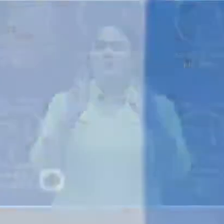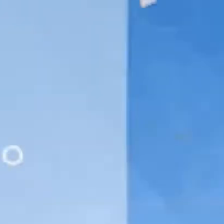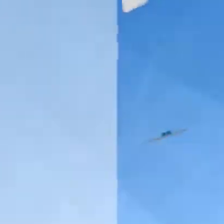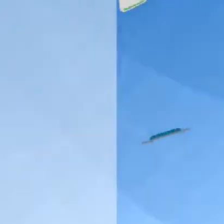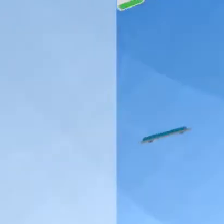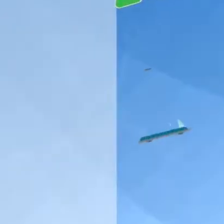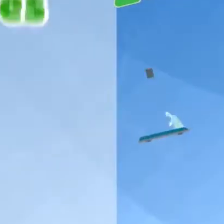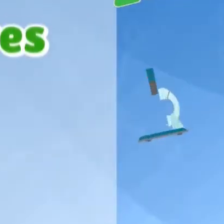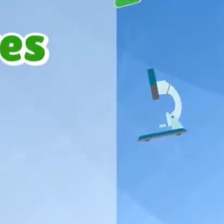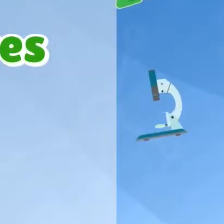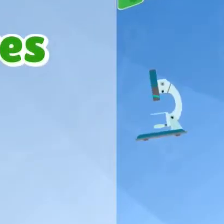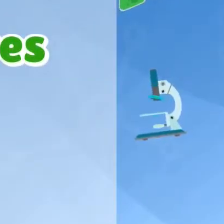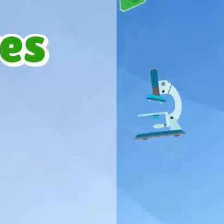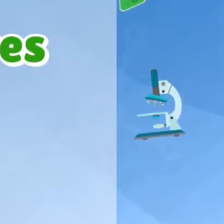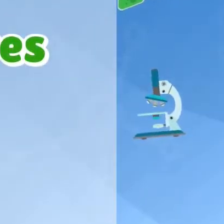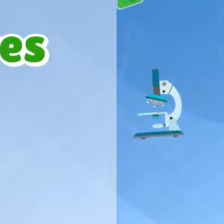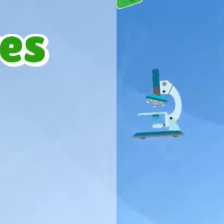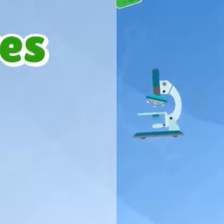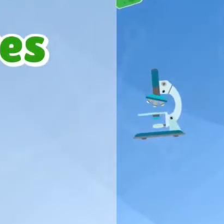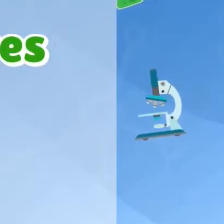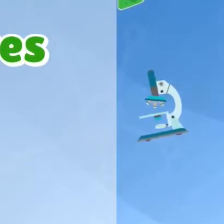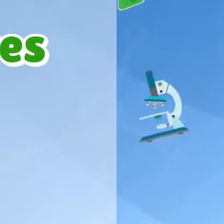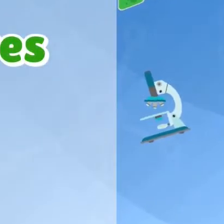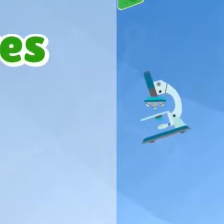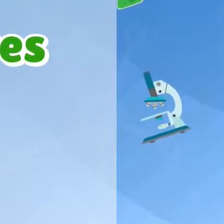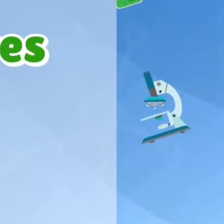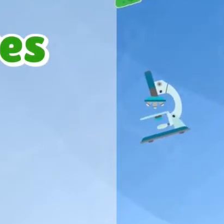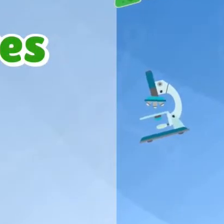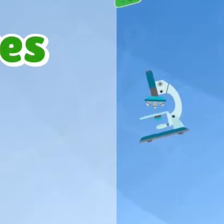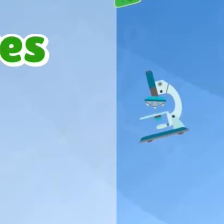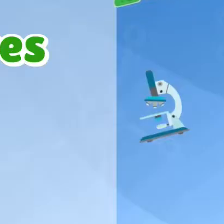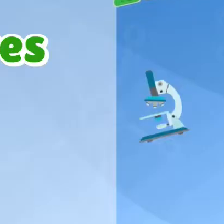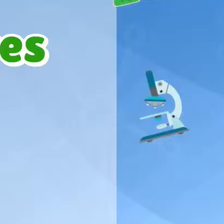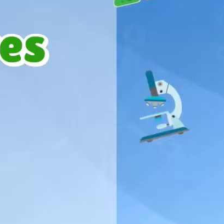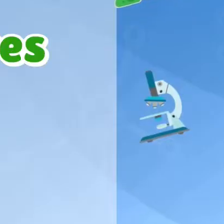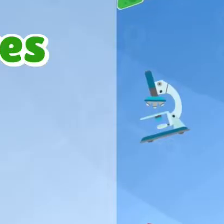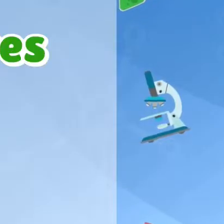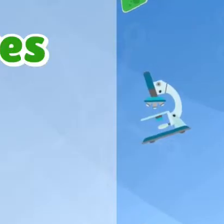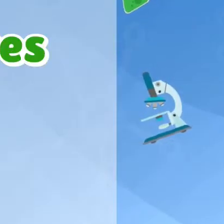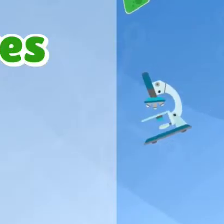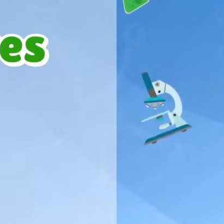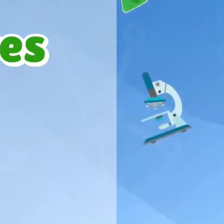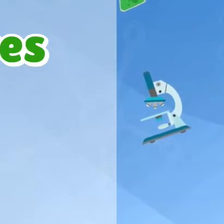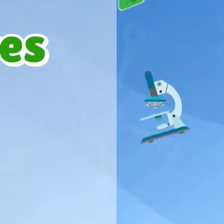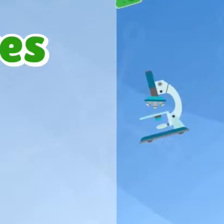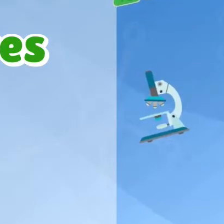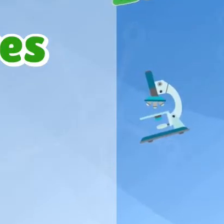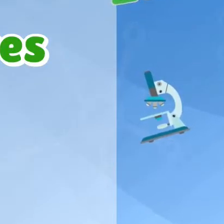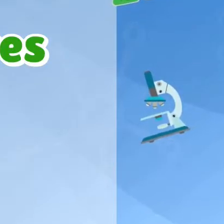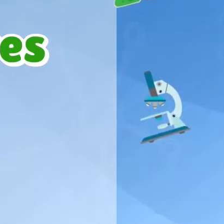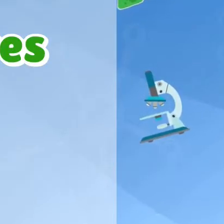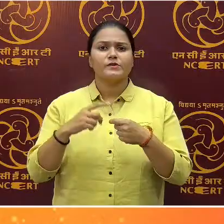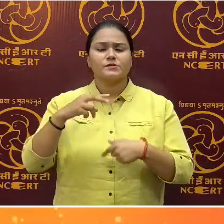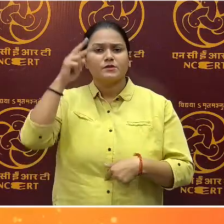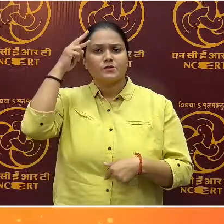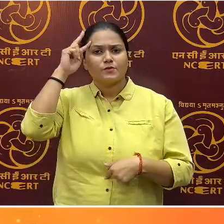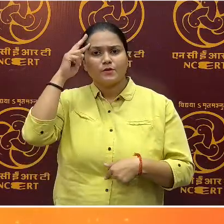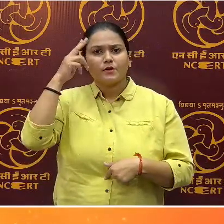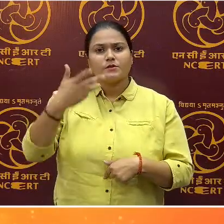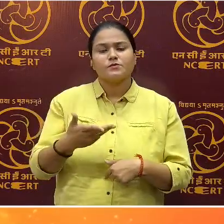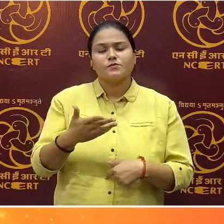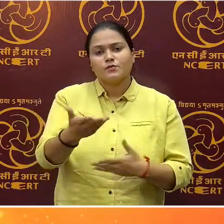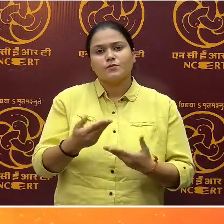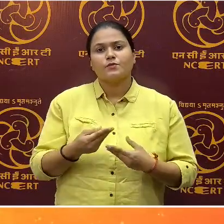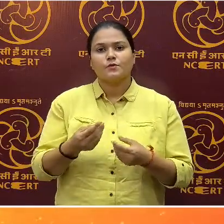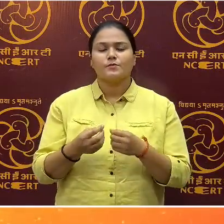and solutions. So this is going to be very interesting. And if you have any query and doubt regarding this topic, we have